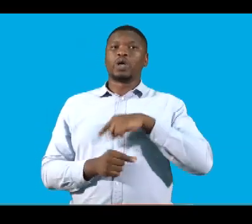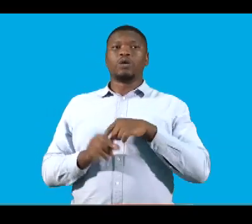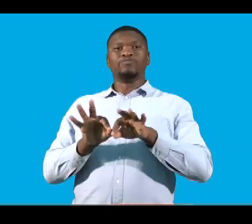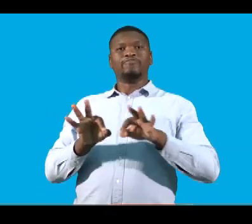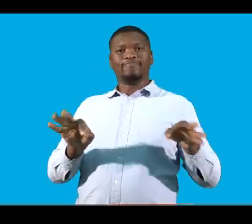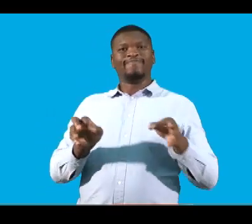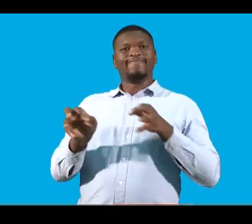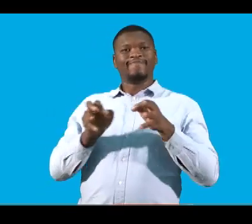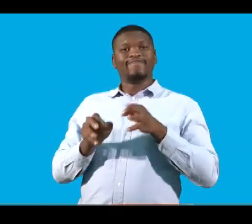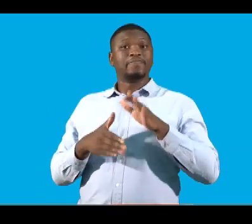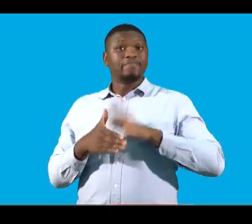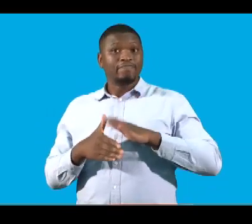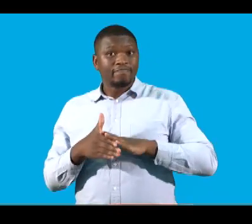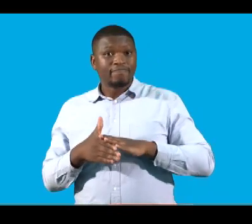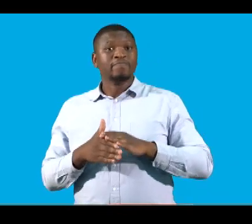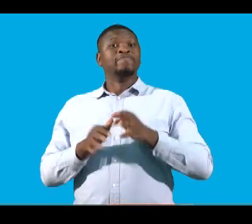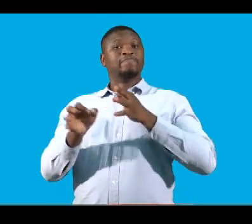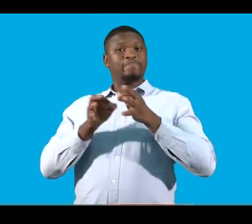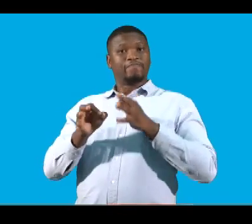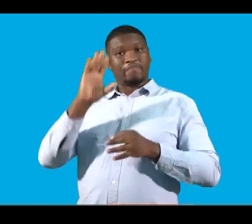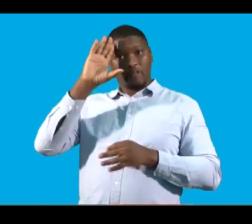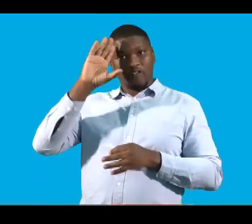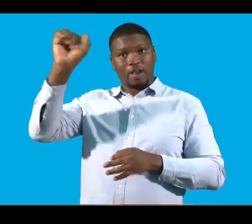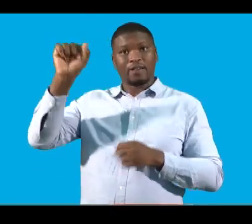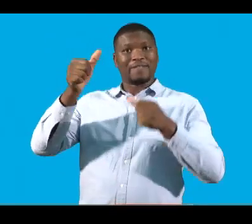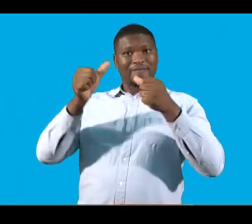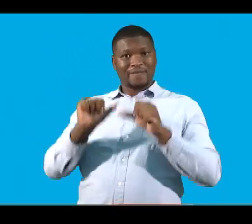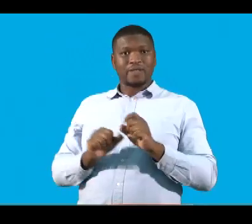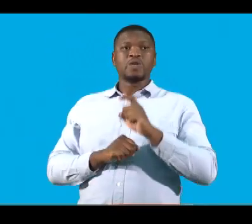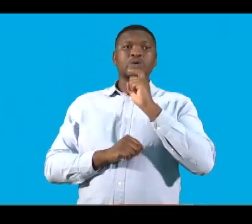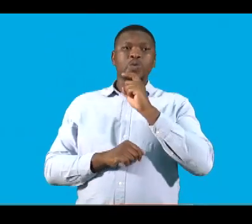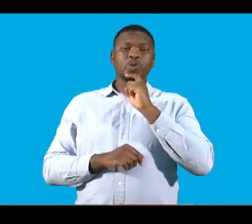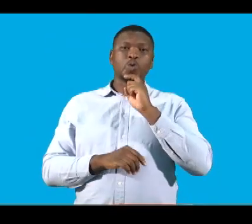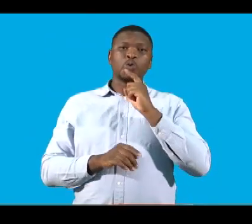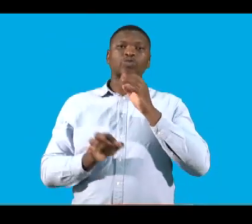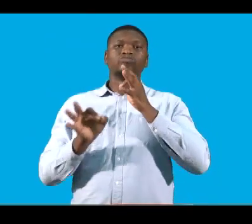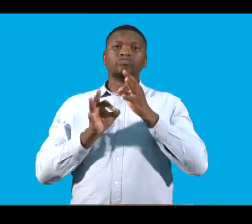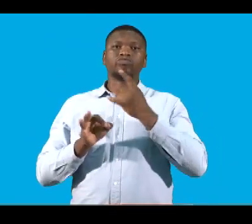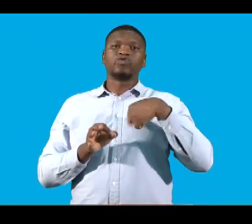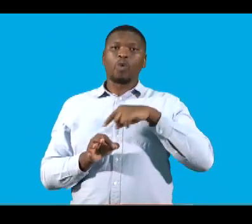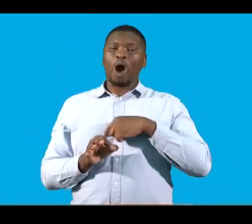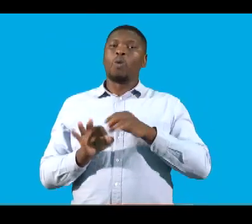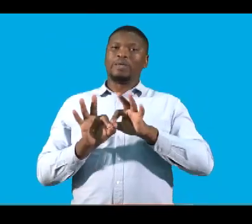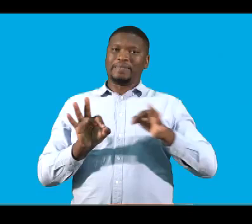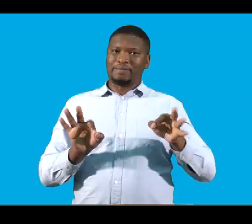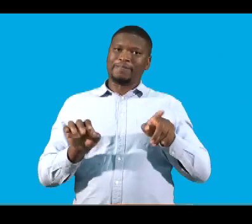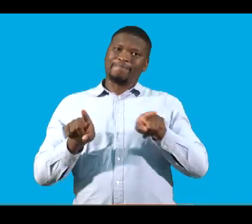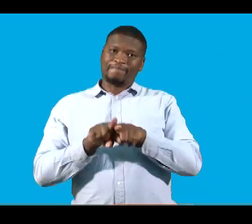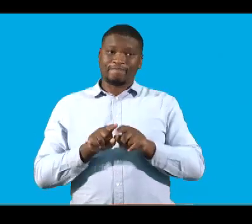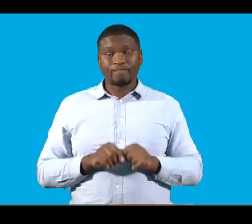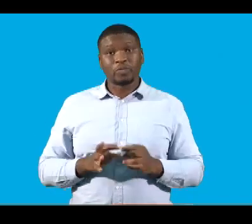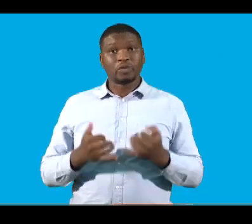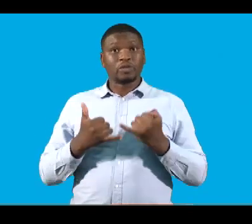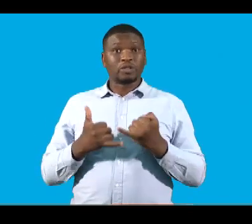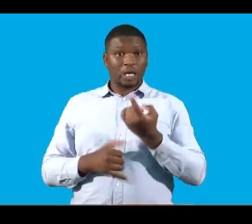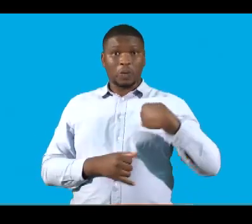incorporated that when we did our broad statement. We defined reason, we defined faith, and now we are also using it to base our